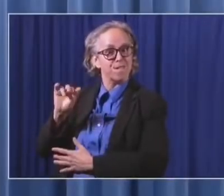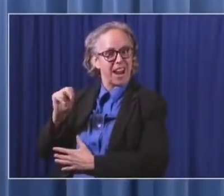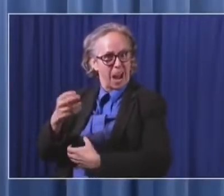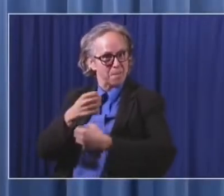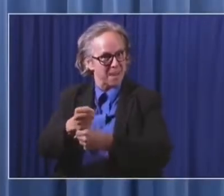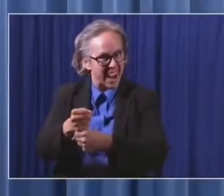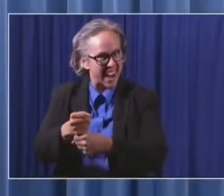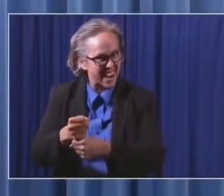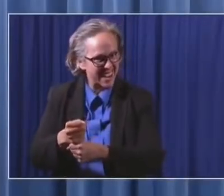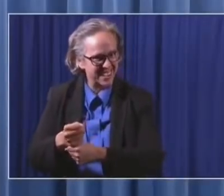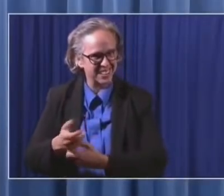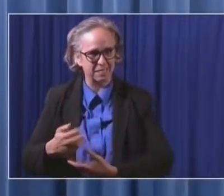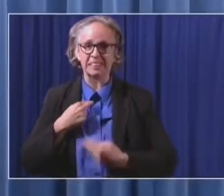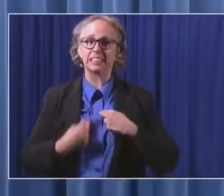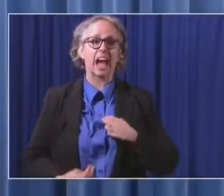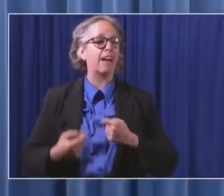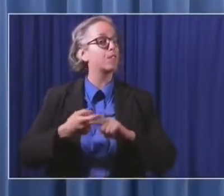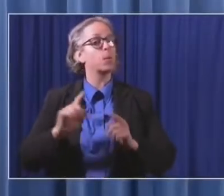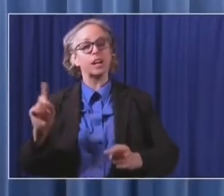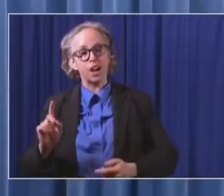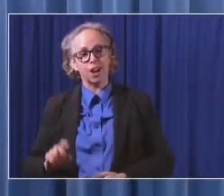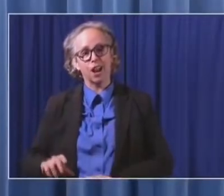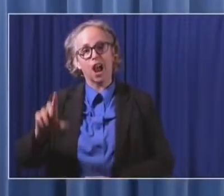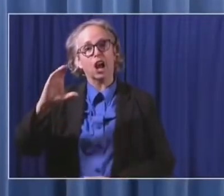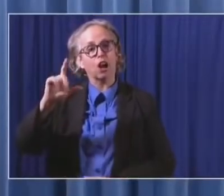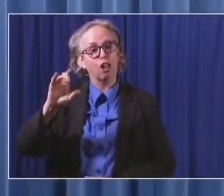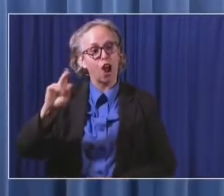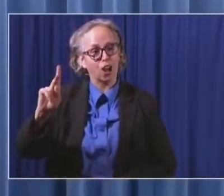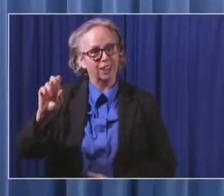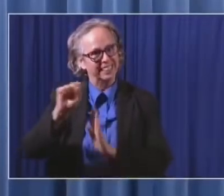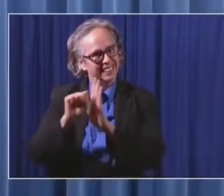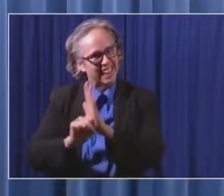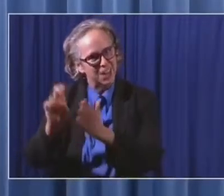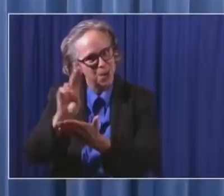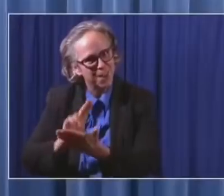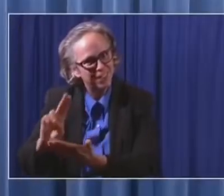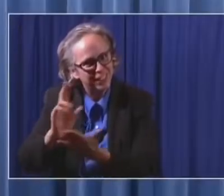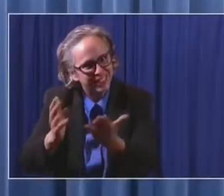cities information. I see the governor's up now, Terry.